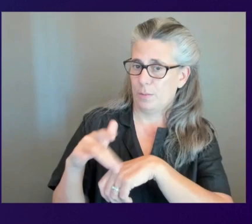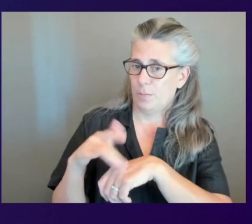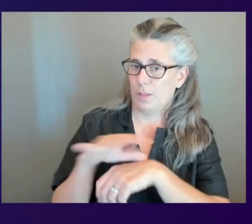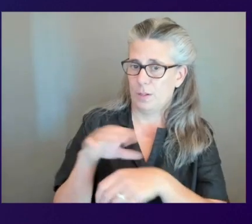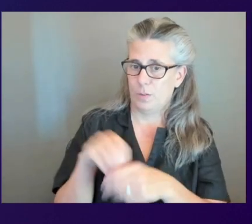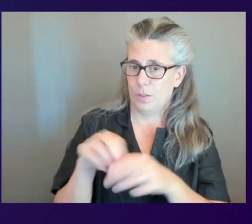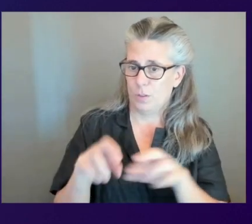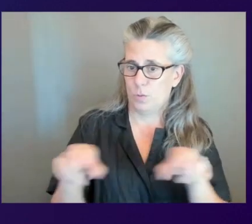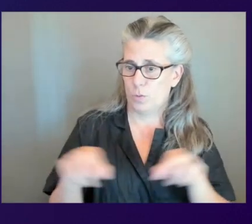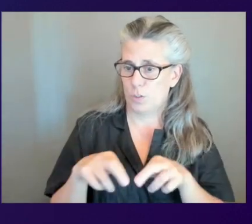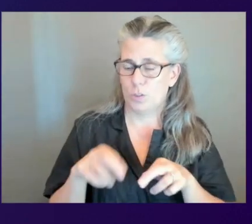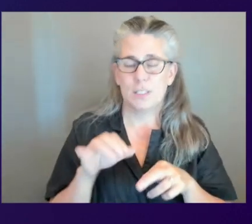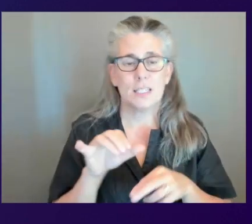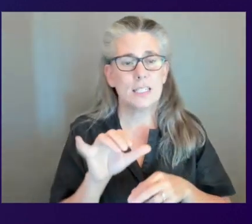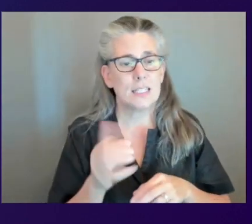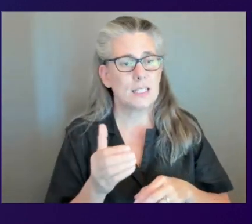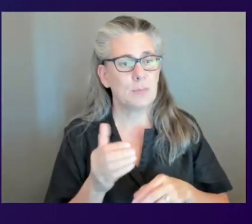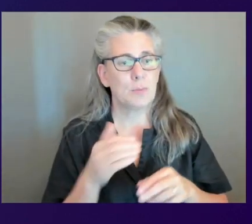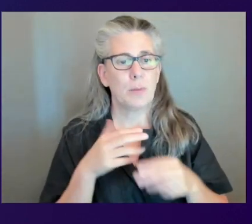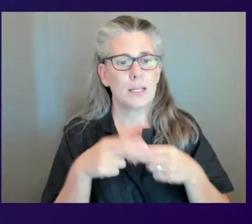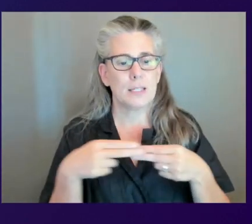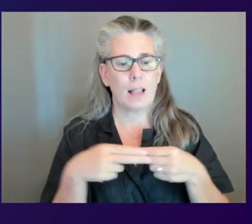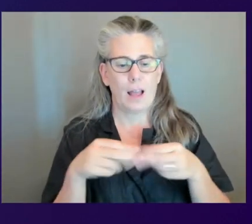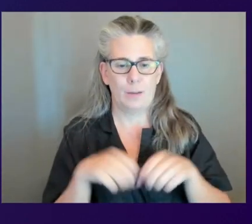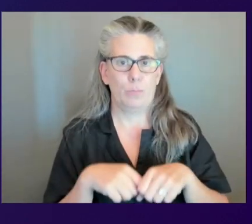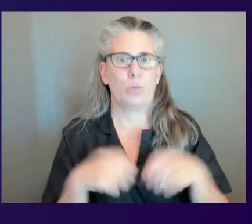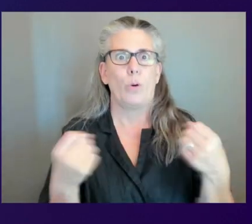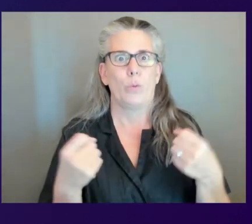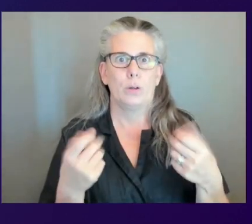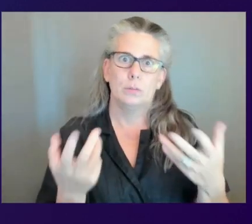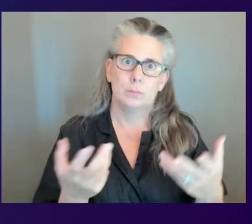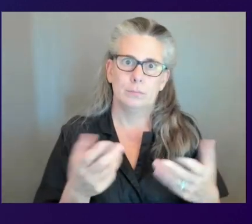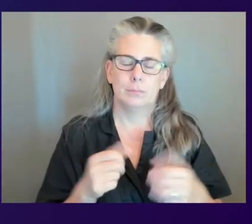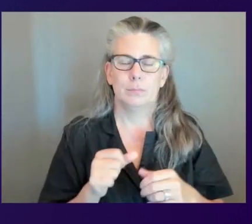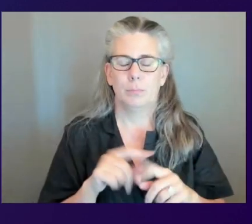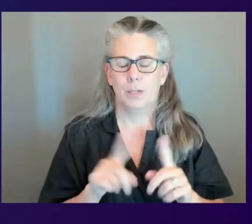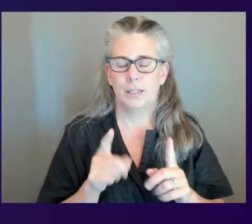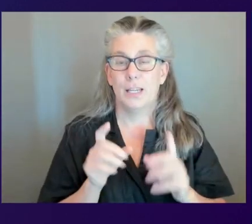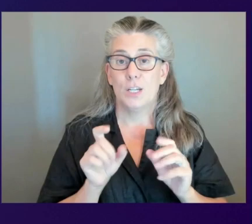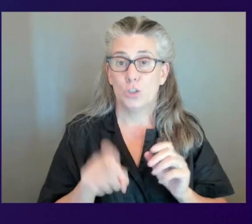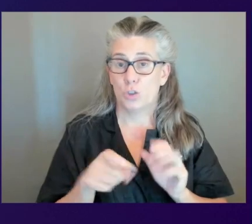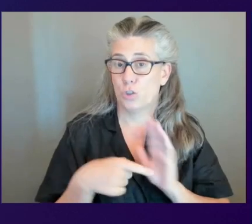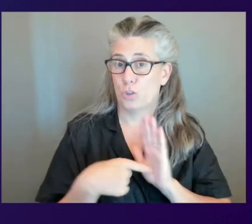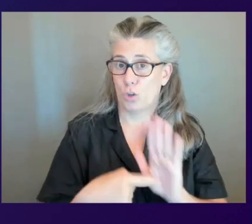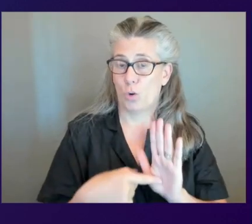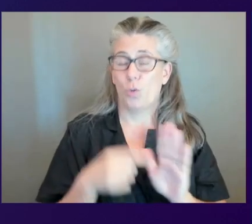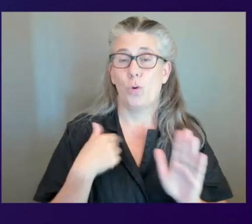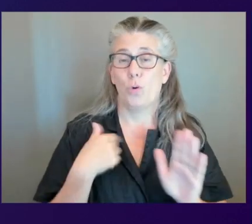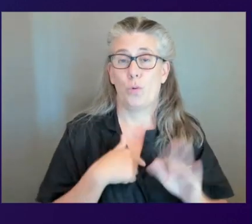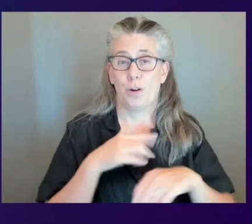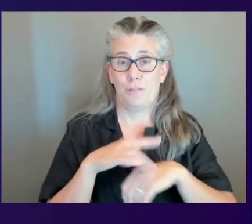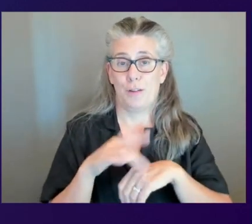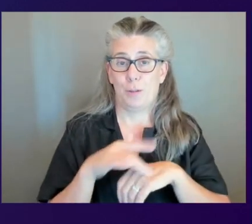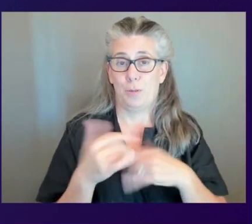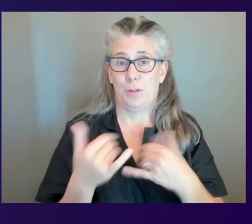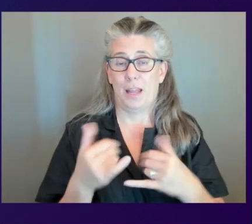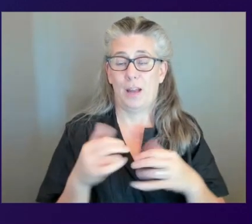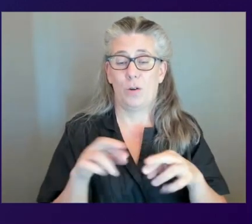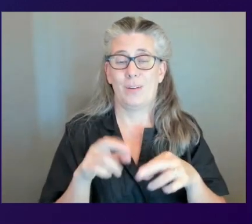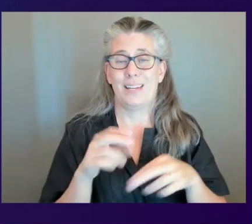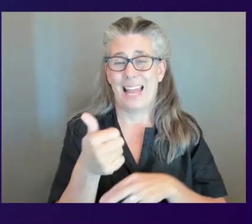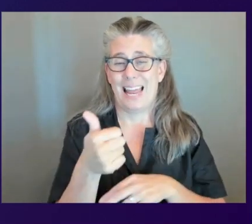broke, but anyways, my slide had should have shown that we're currently available in 10 regions there. So you've got a list on the right-hand side.